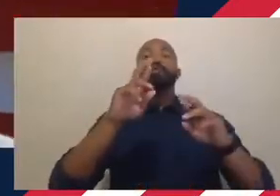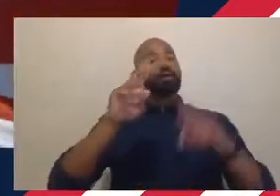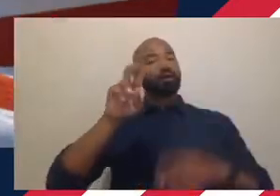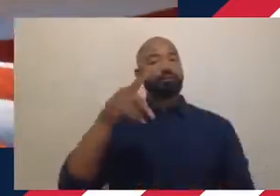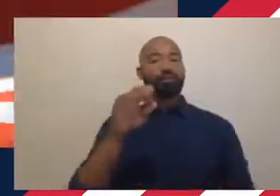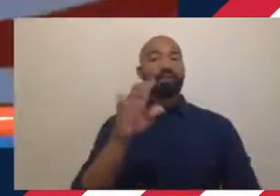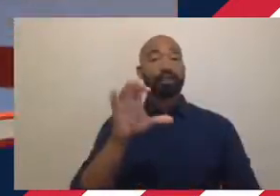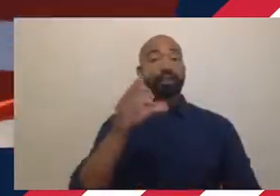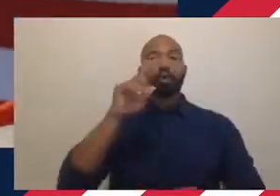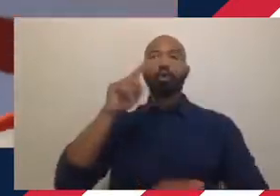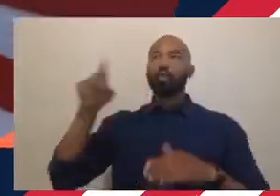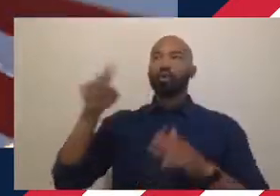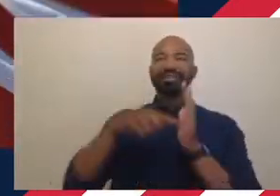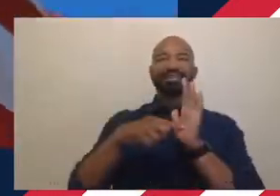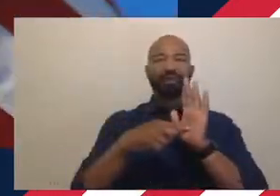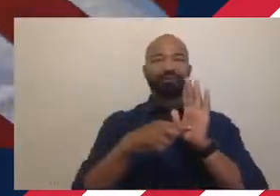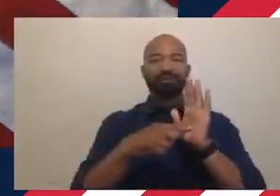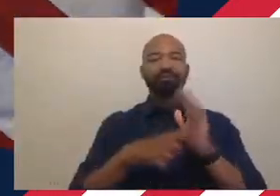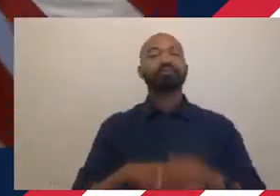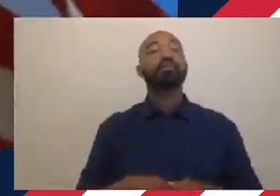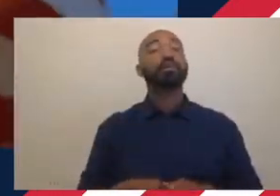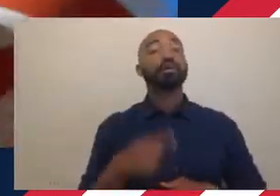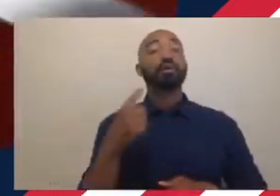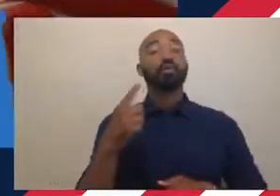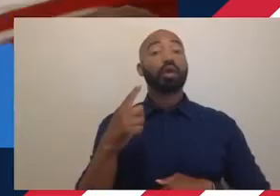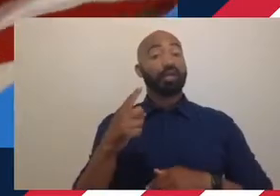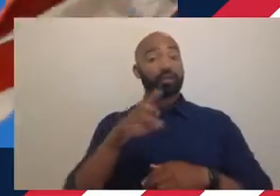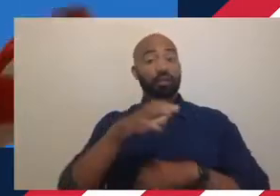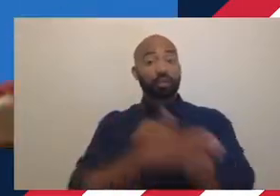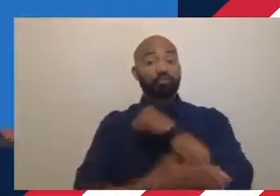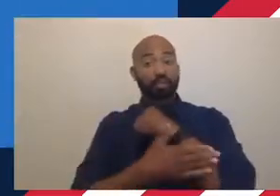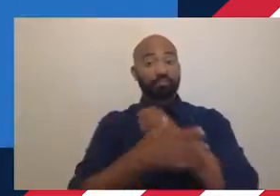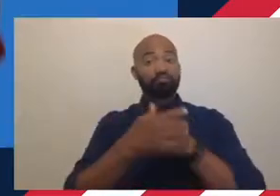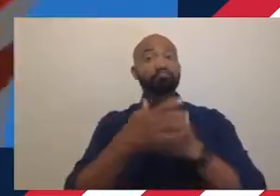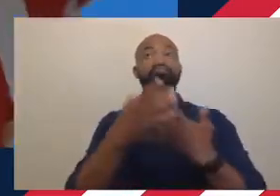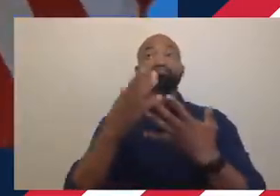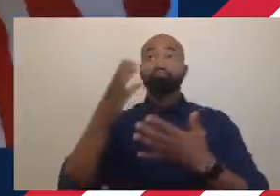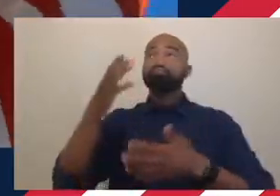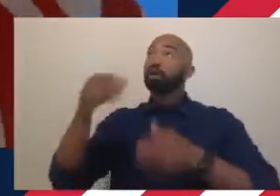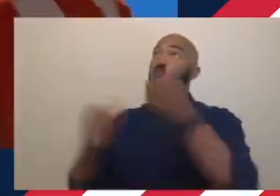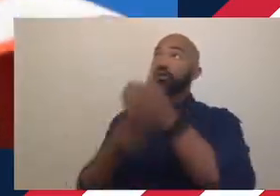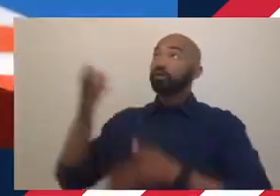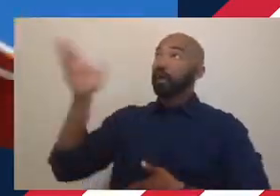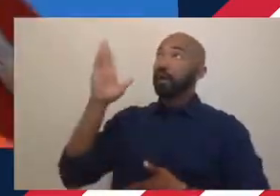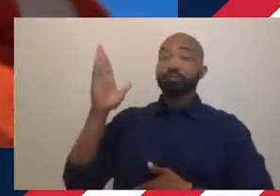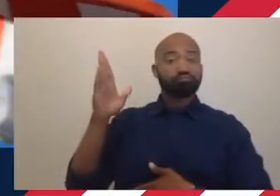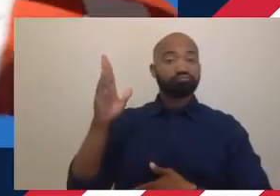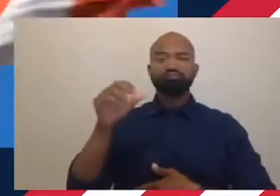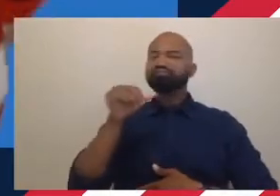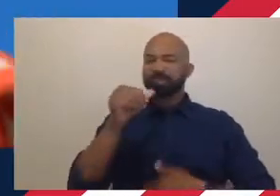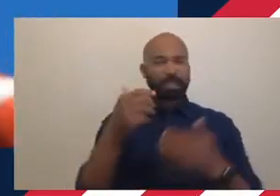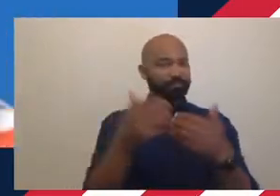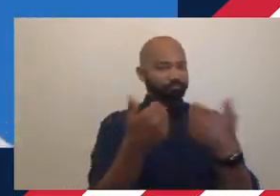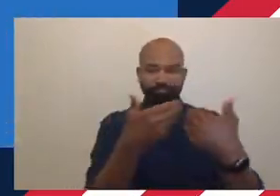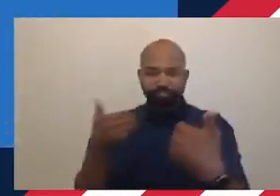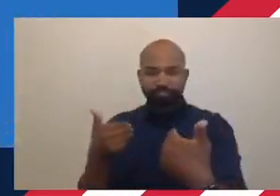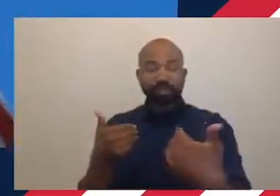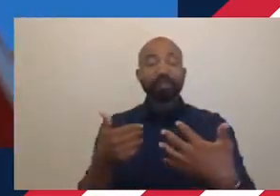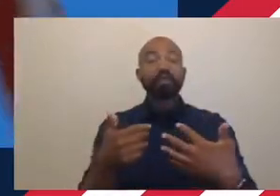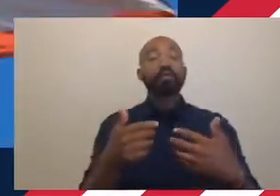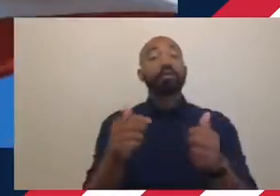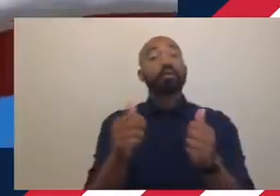republic for which which stands one nation under God, indivisible,